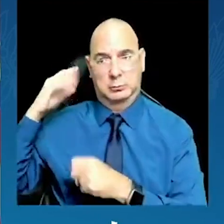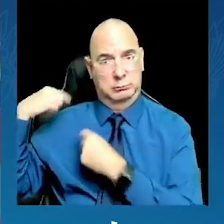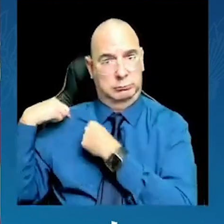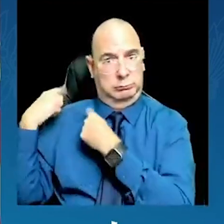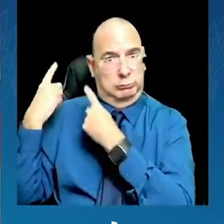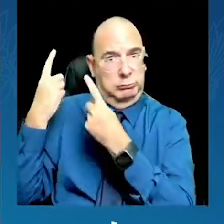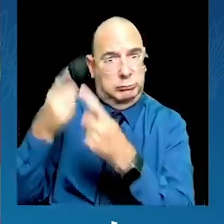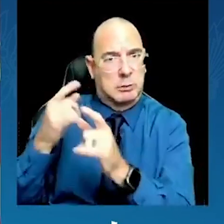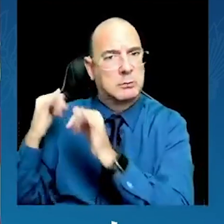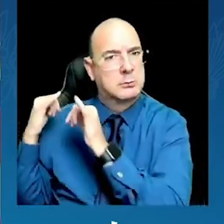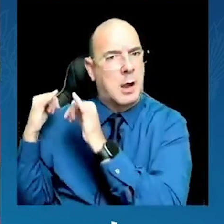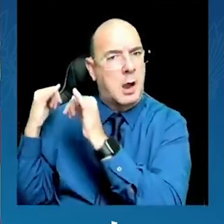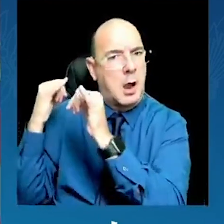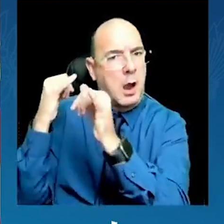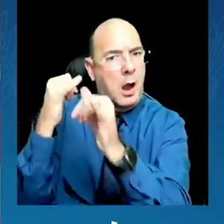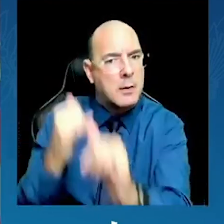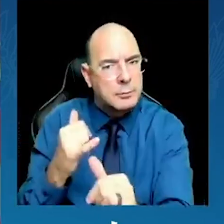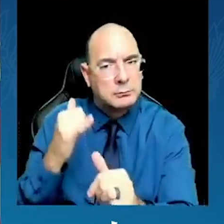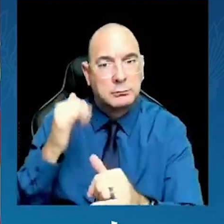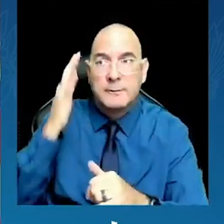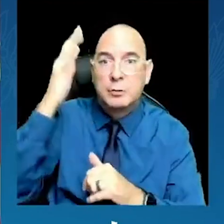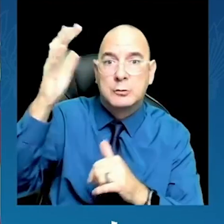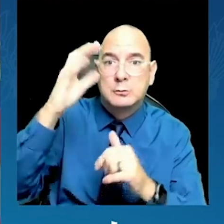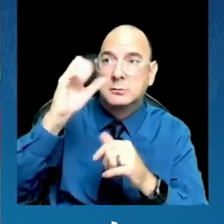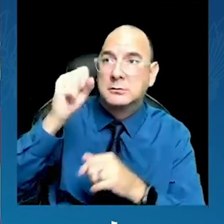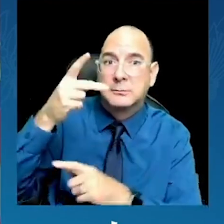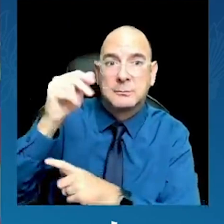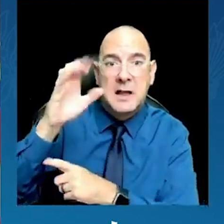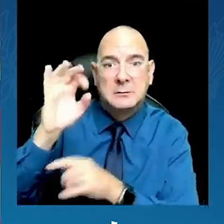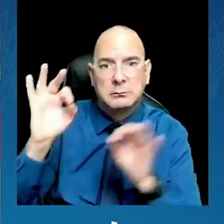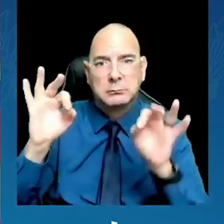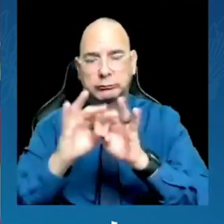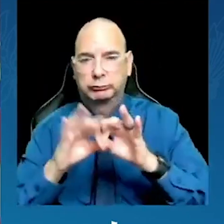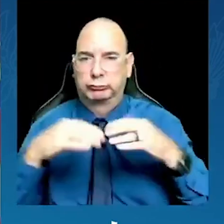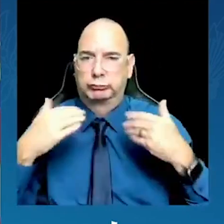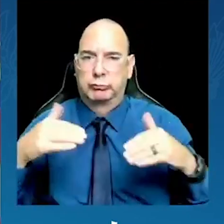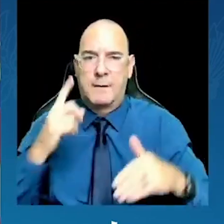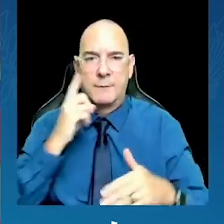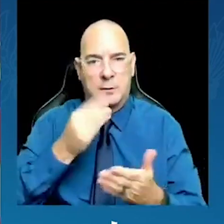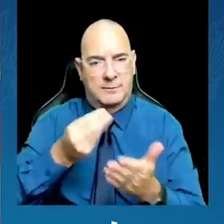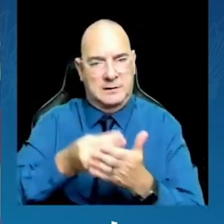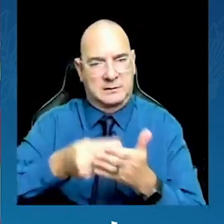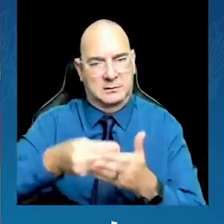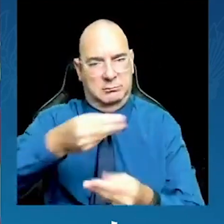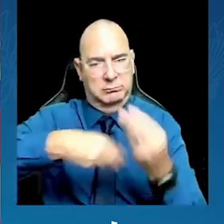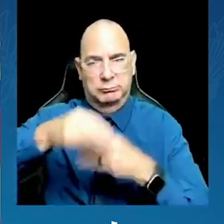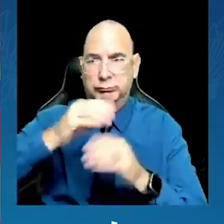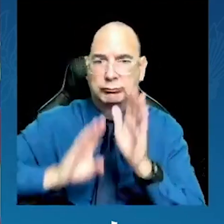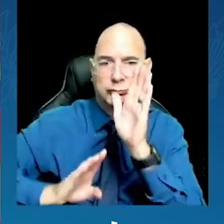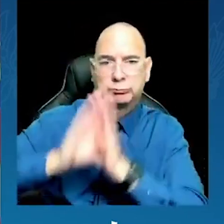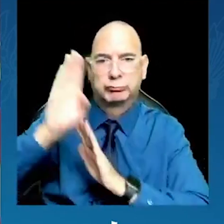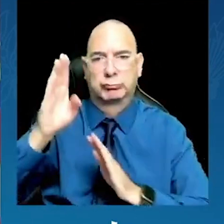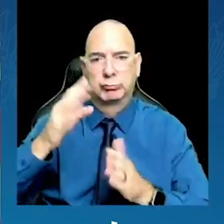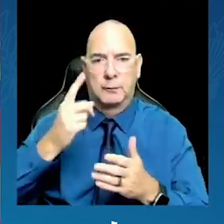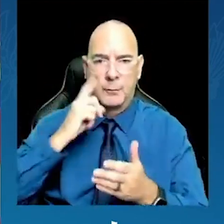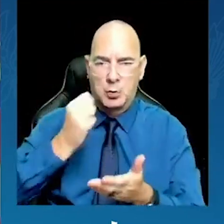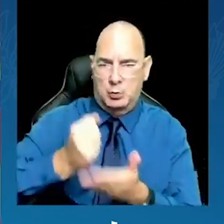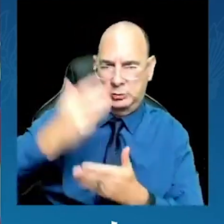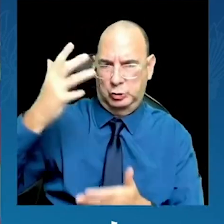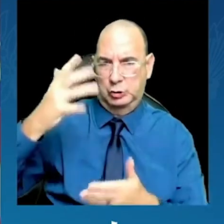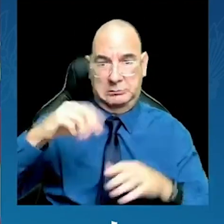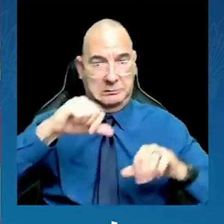critical to our economic prosperity, to our scientific and technological